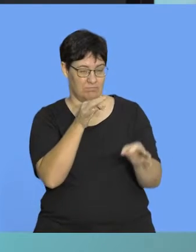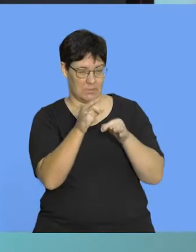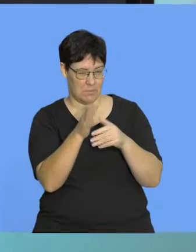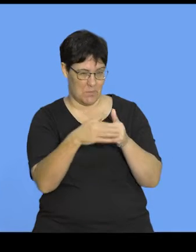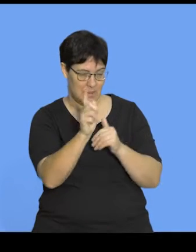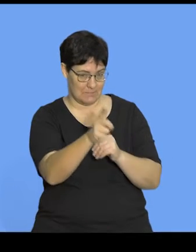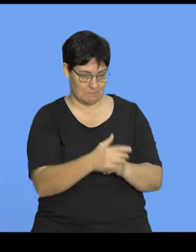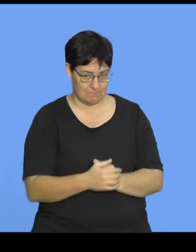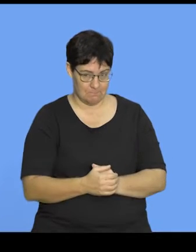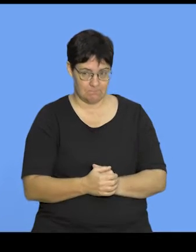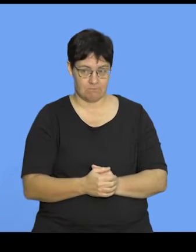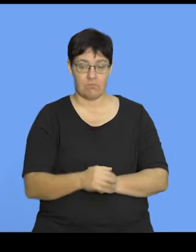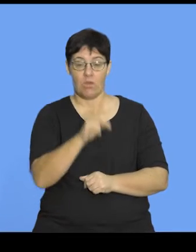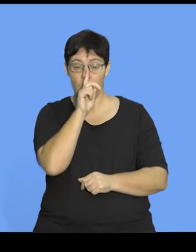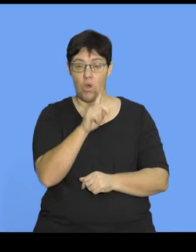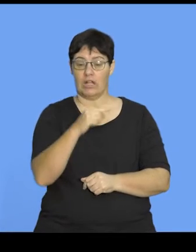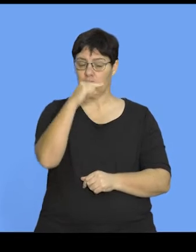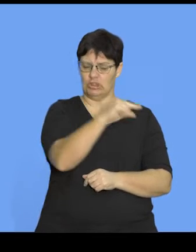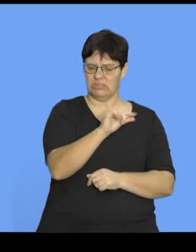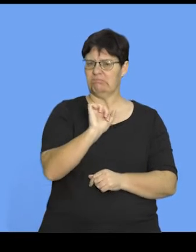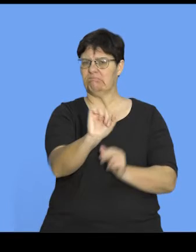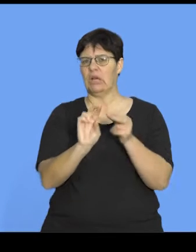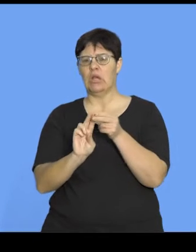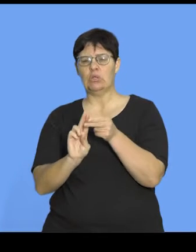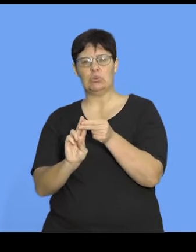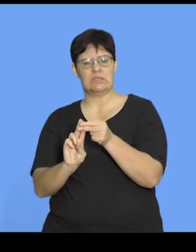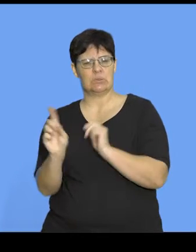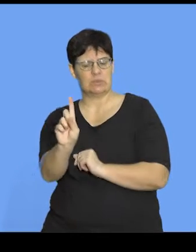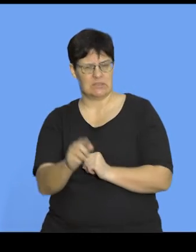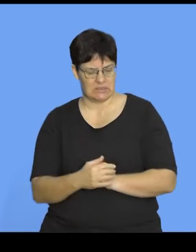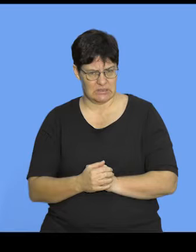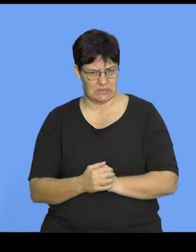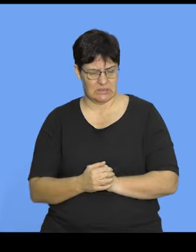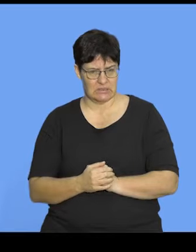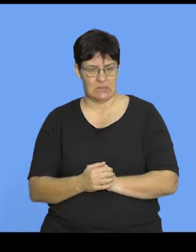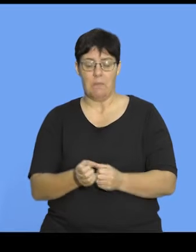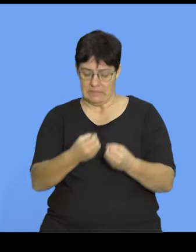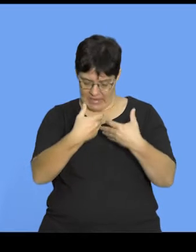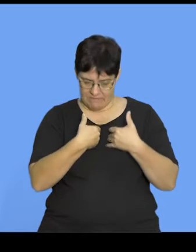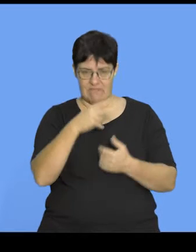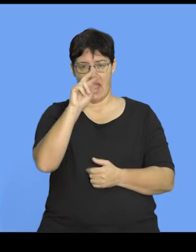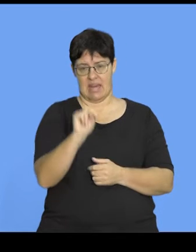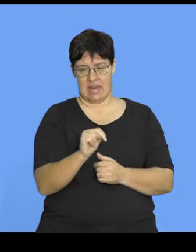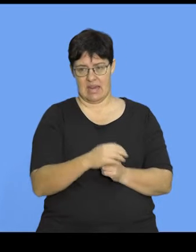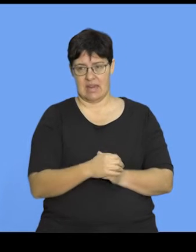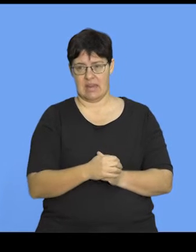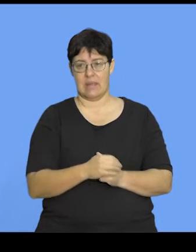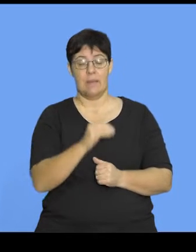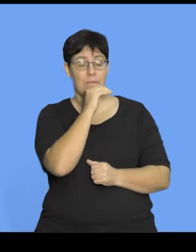that. When we look at the units for G, the units need to give me newtons. So this